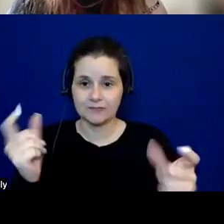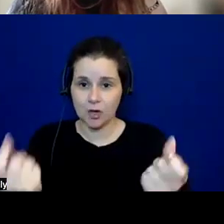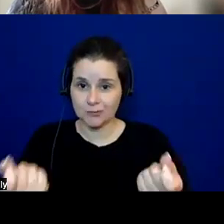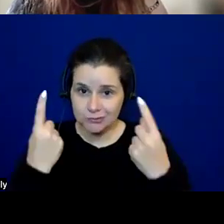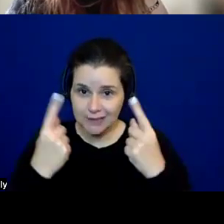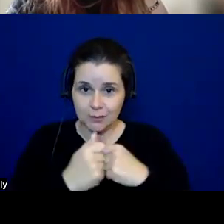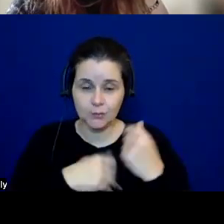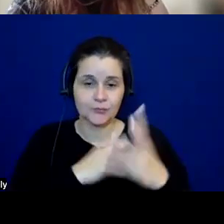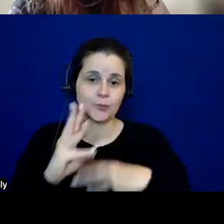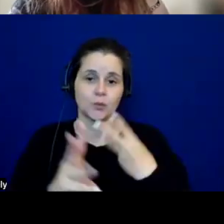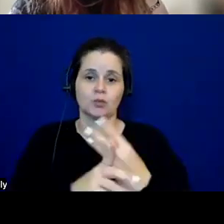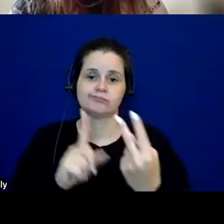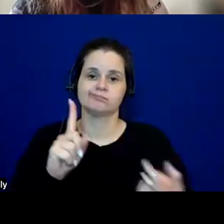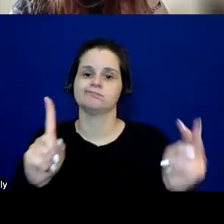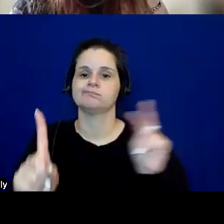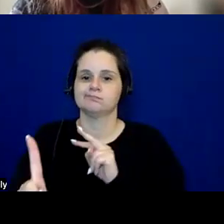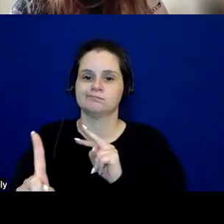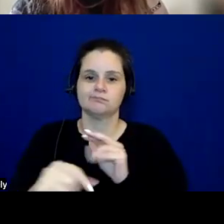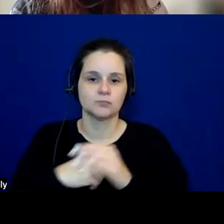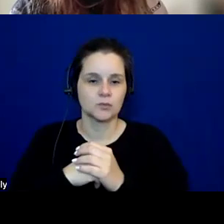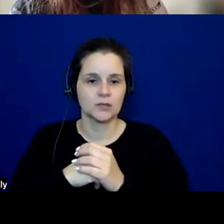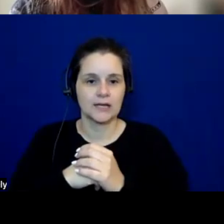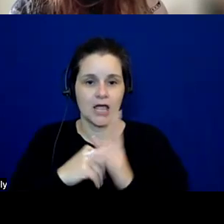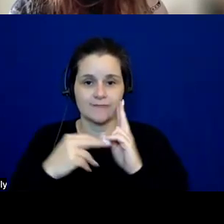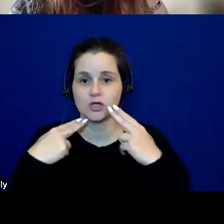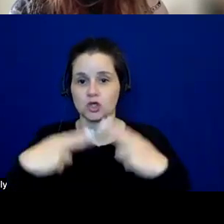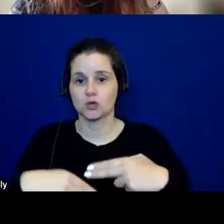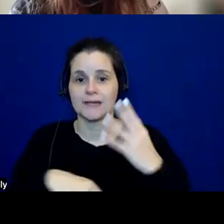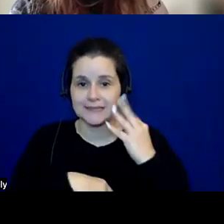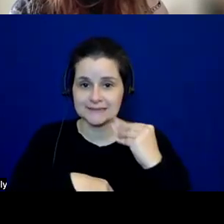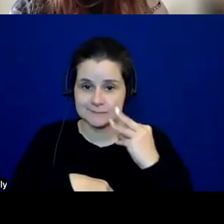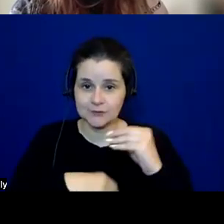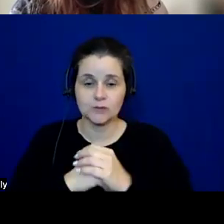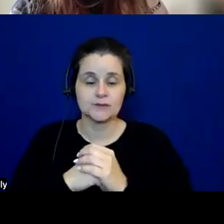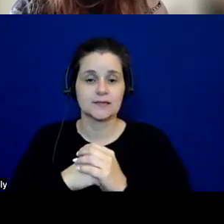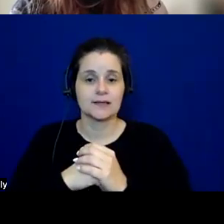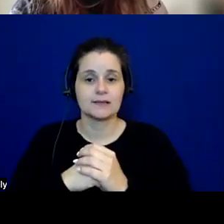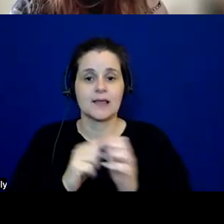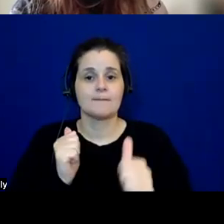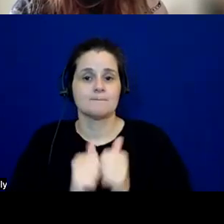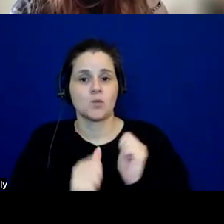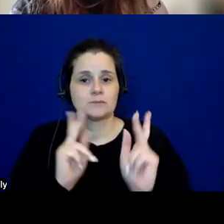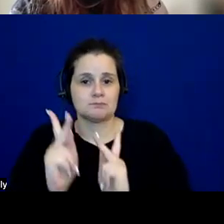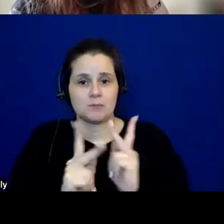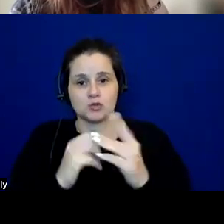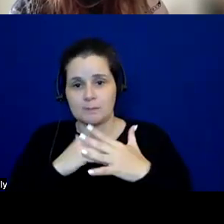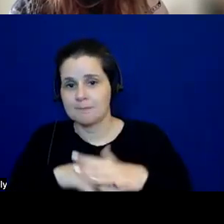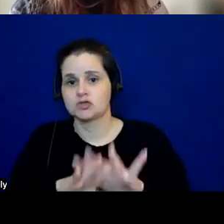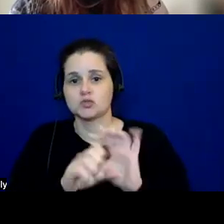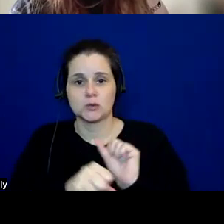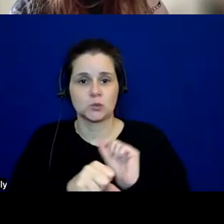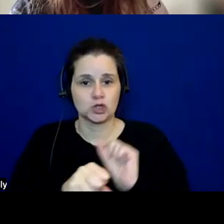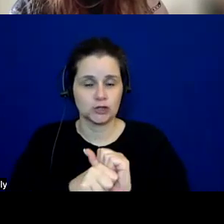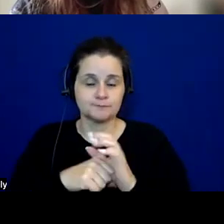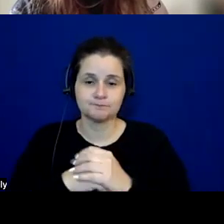world and of this human experience than most folks doing mainstream work have.